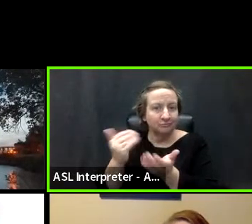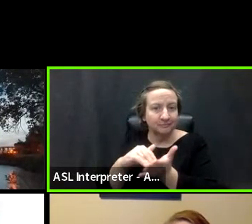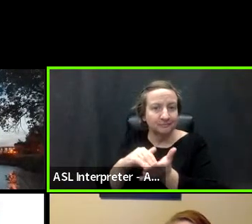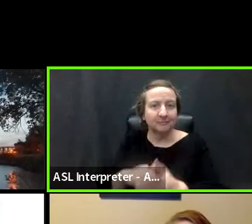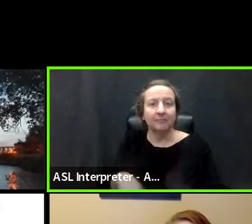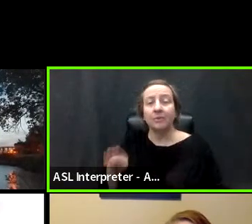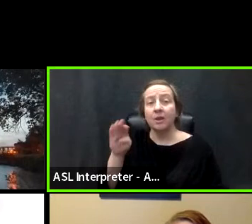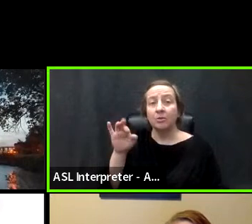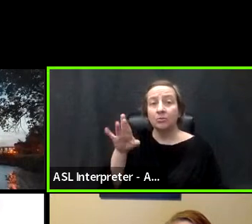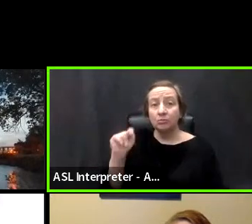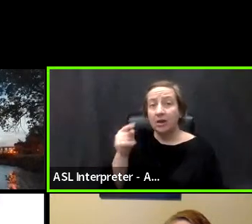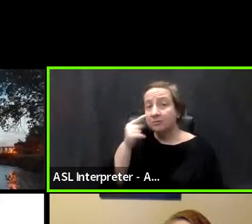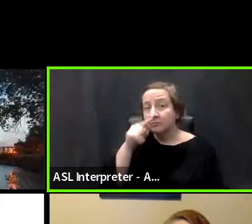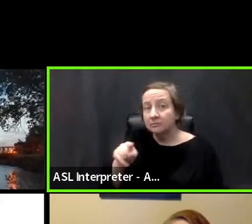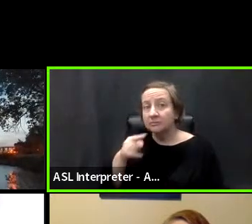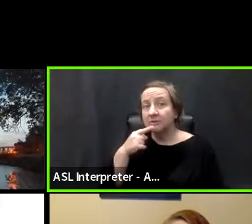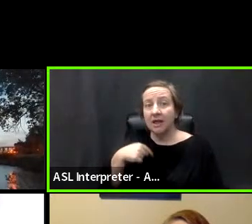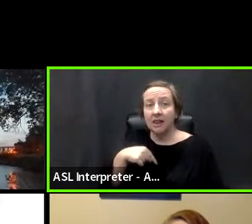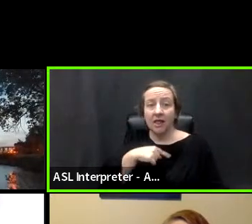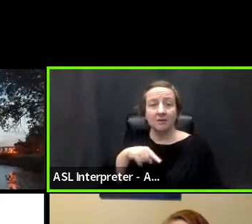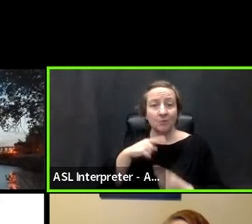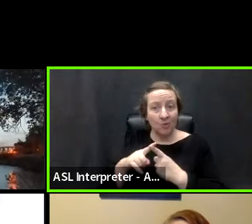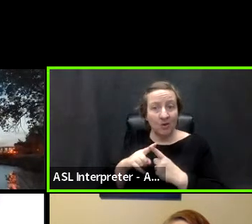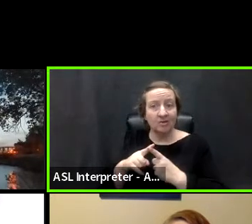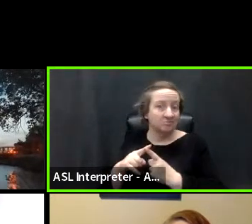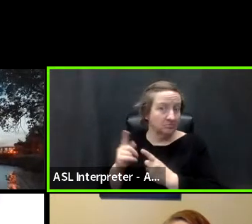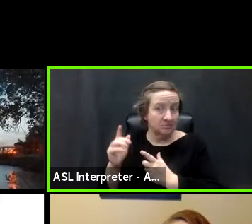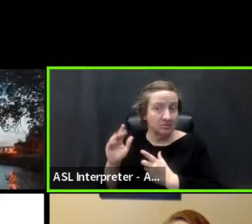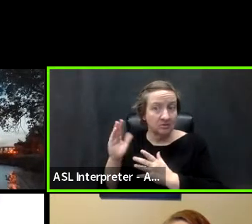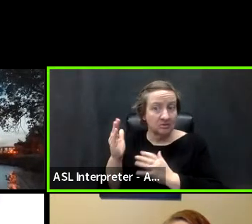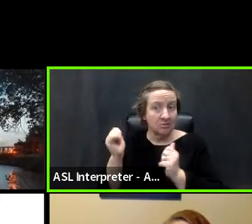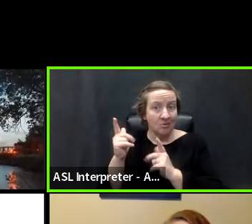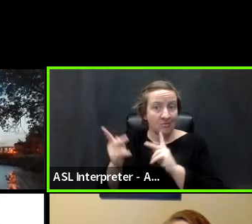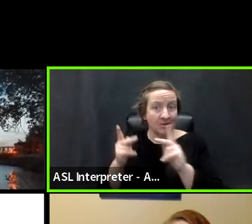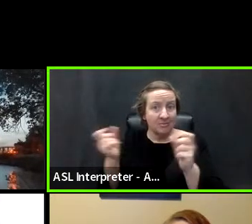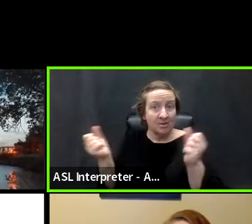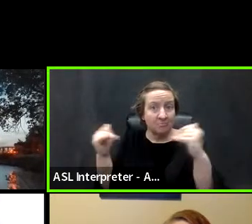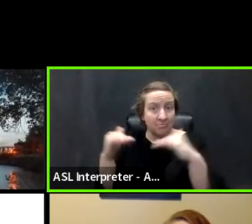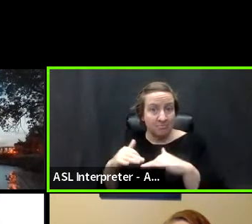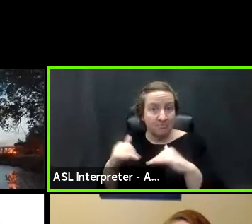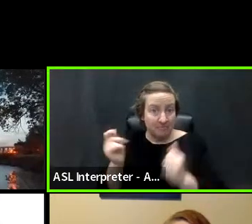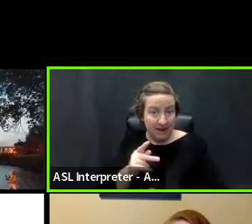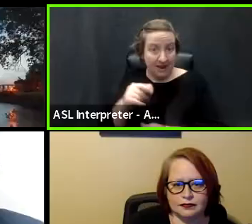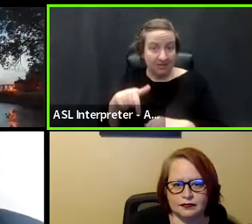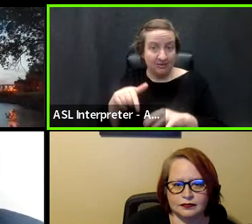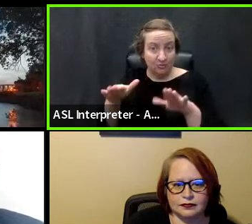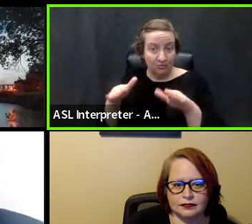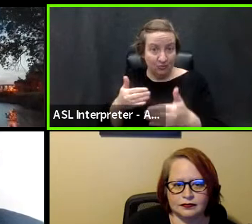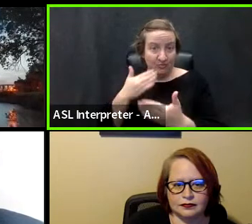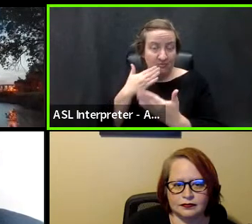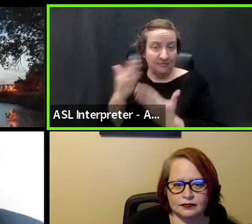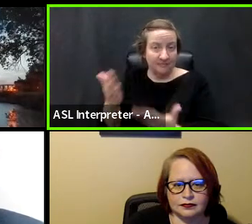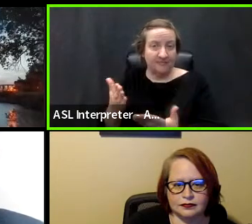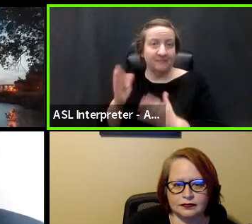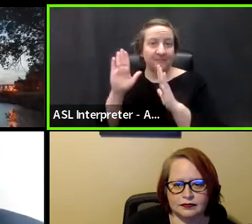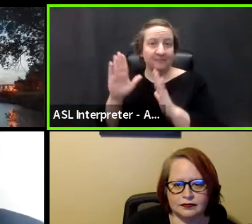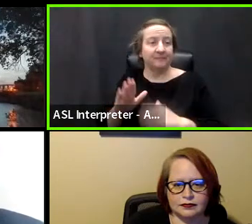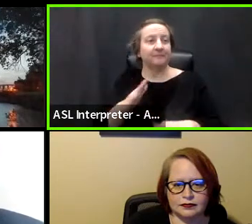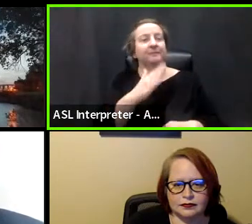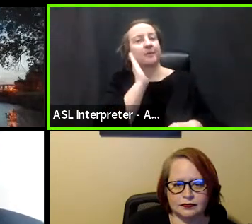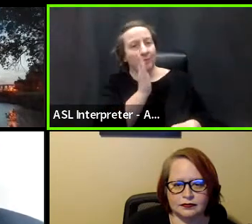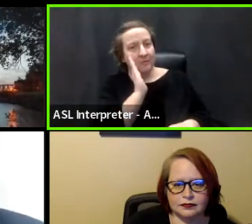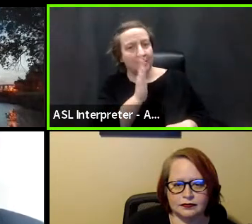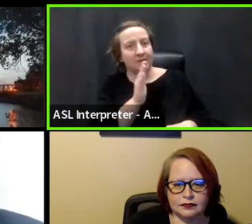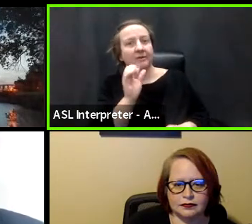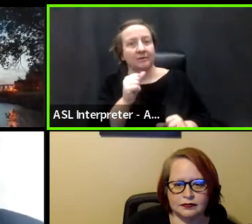Brent, if you'll just tell us when we have all of our folks back, that would be awesome. Will do.